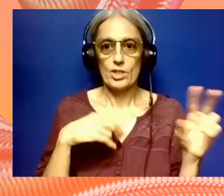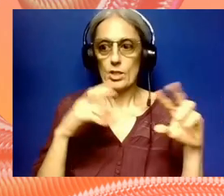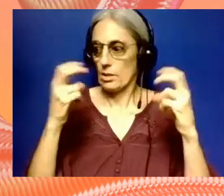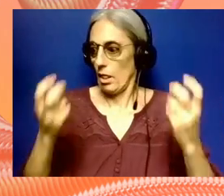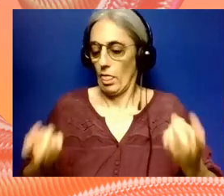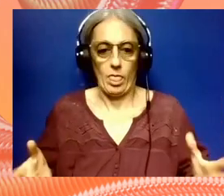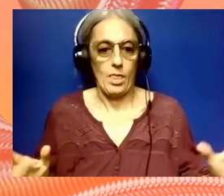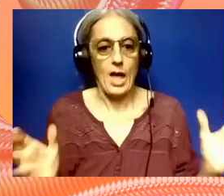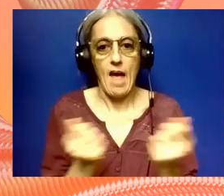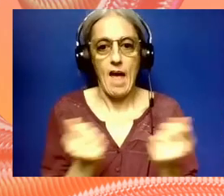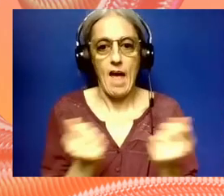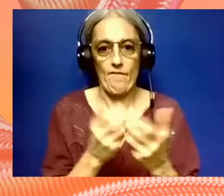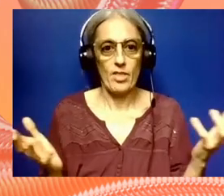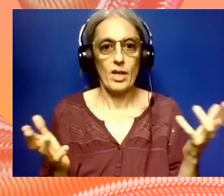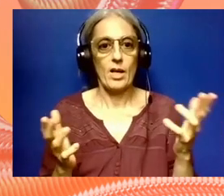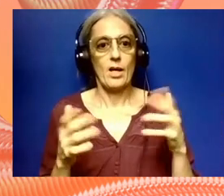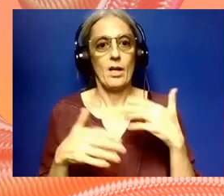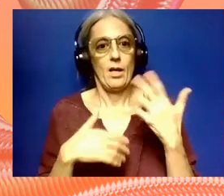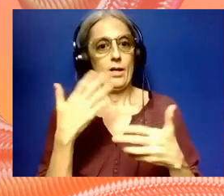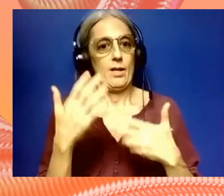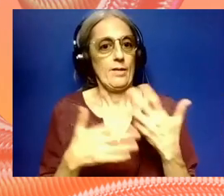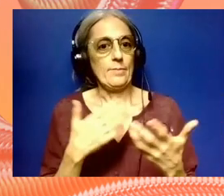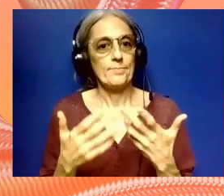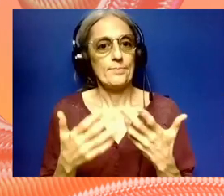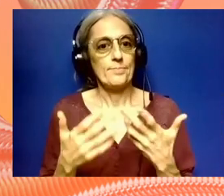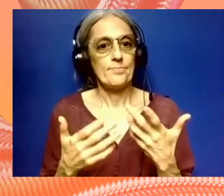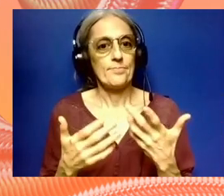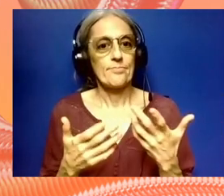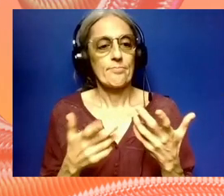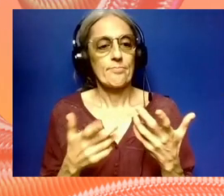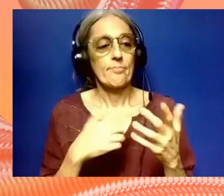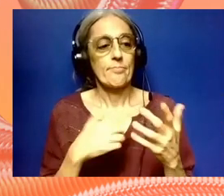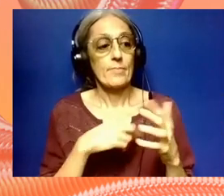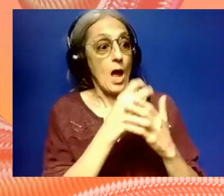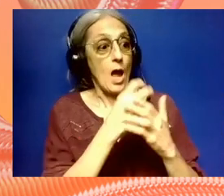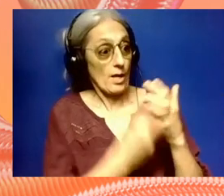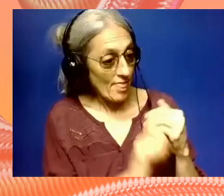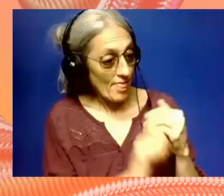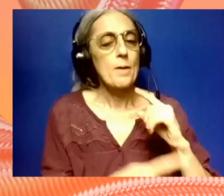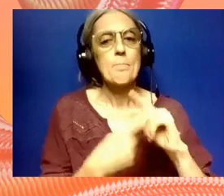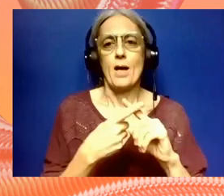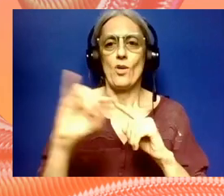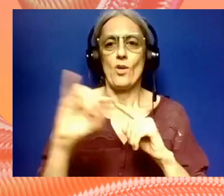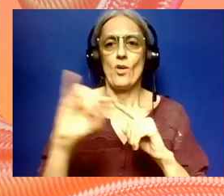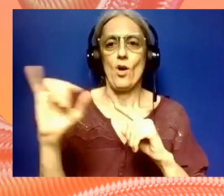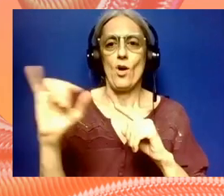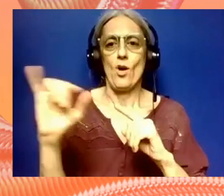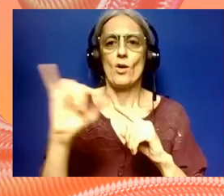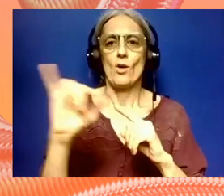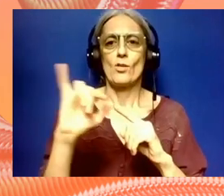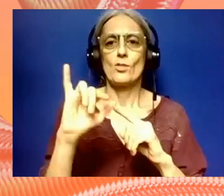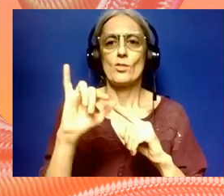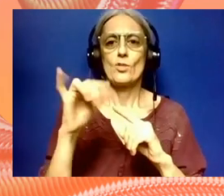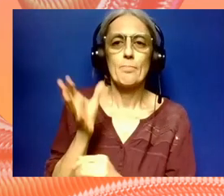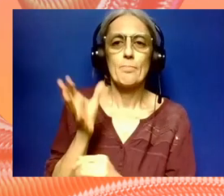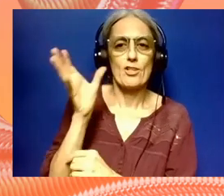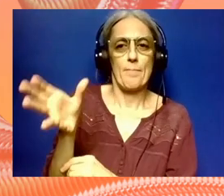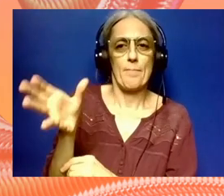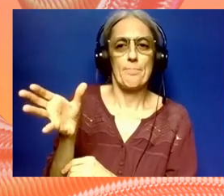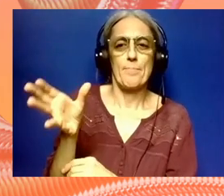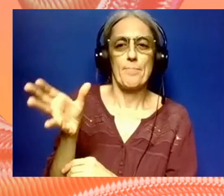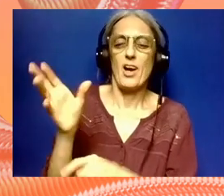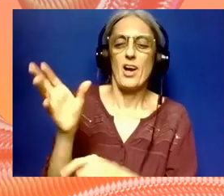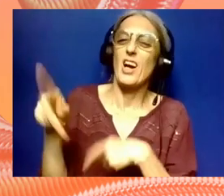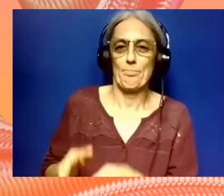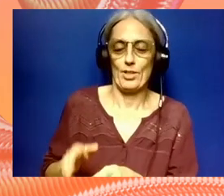really grounded teacher as a grandparent kind of person who was a